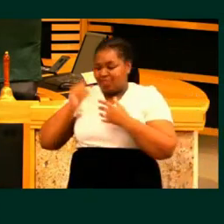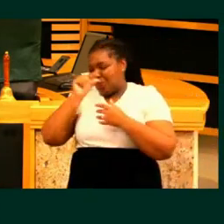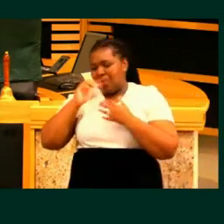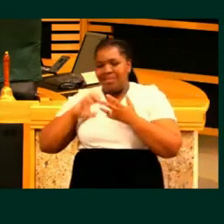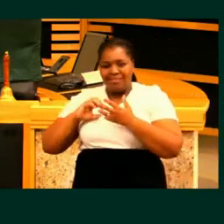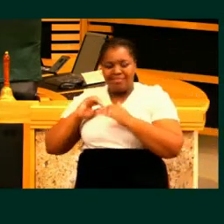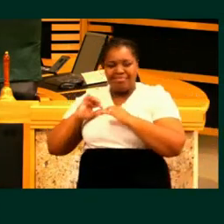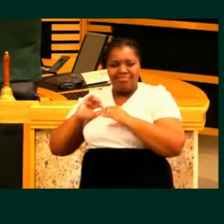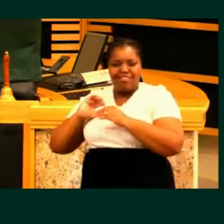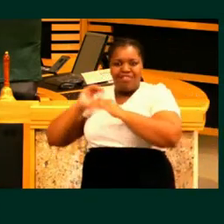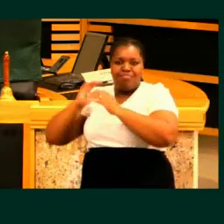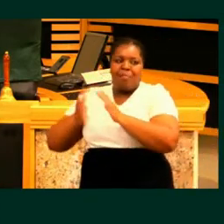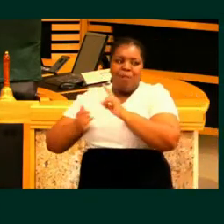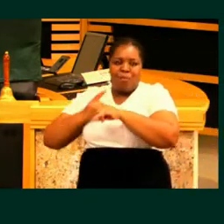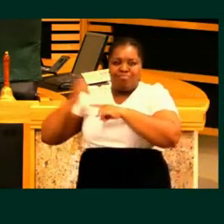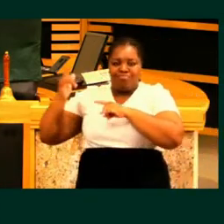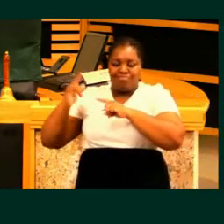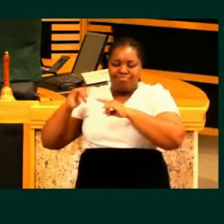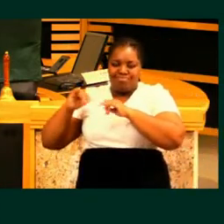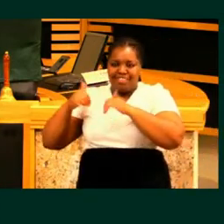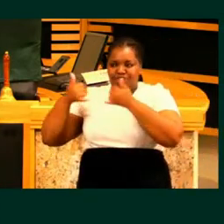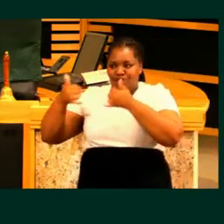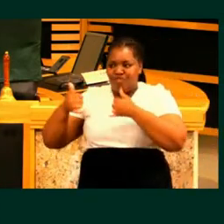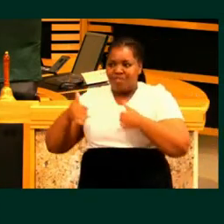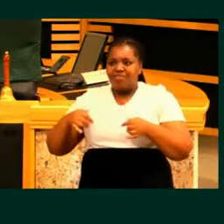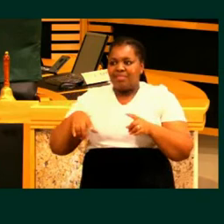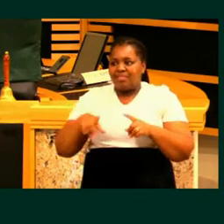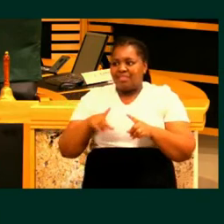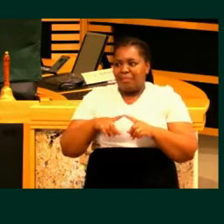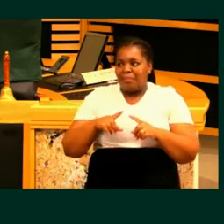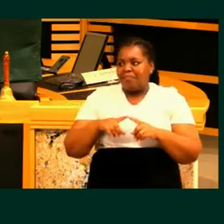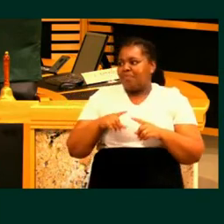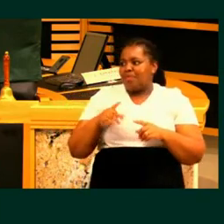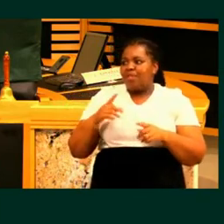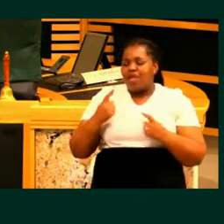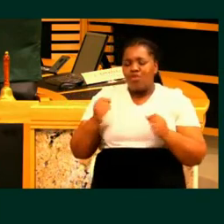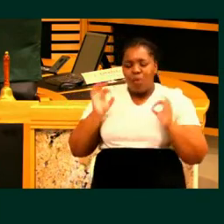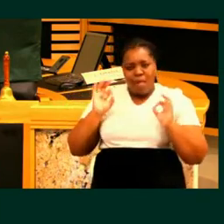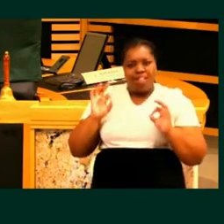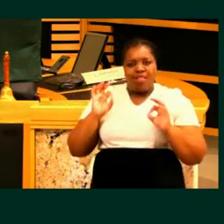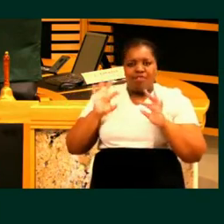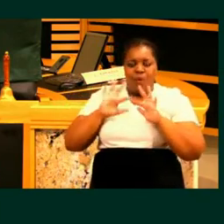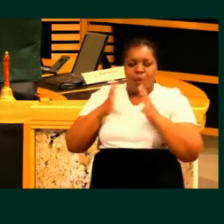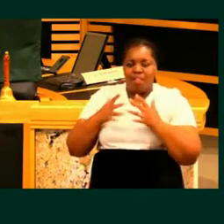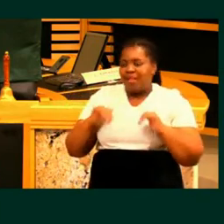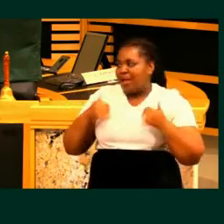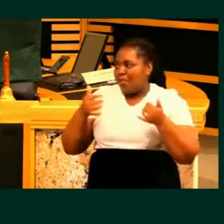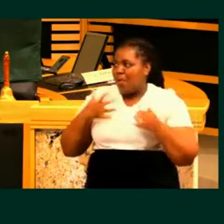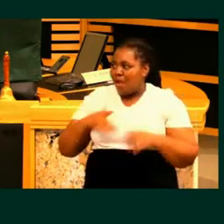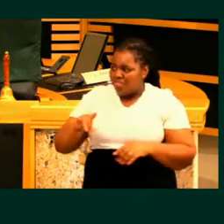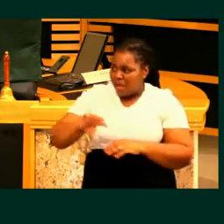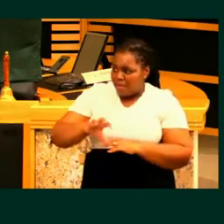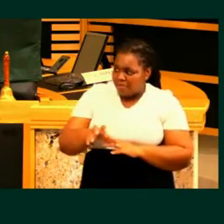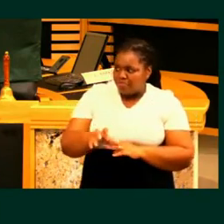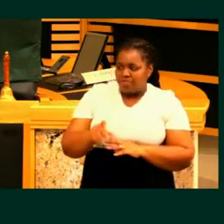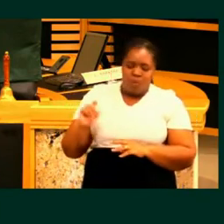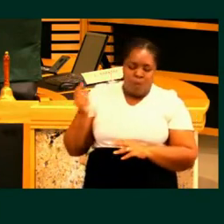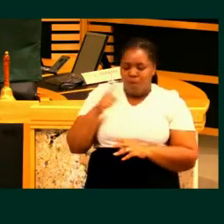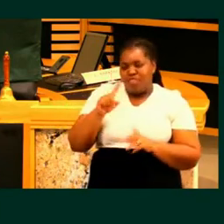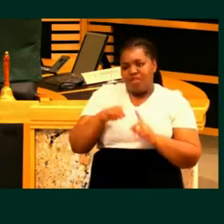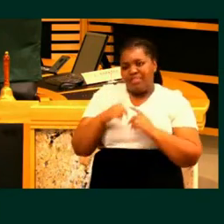trophy also our cricket team is doing well as well in the World Cup want this province to wish all those